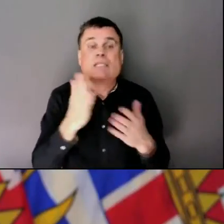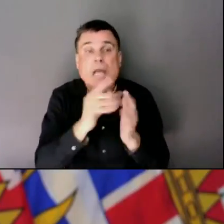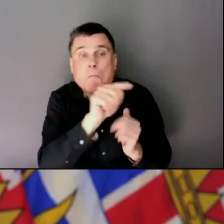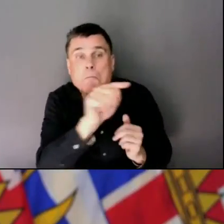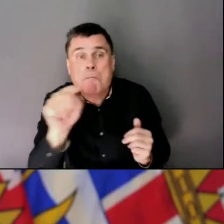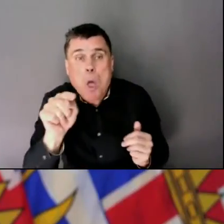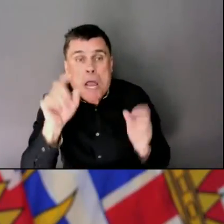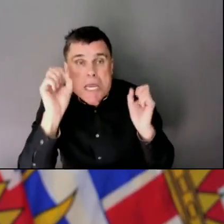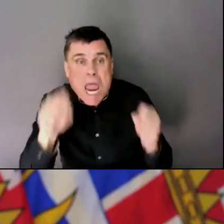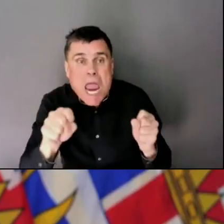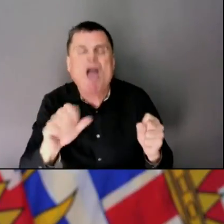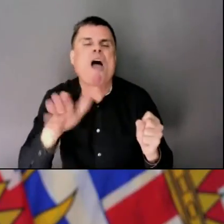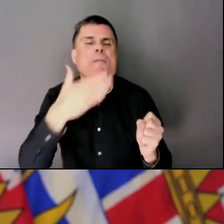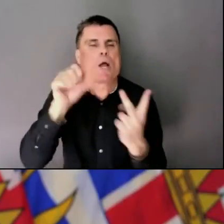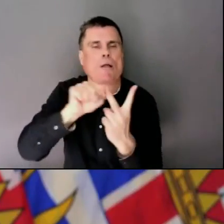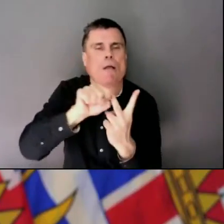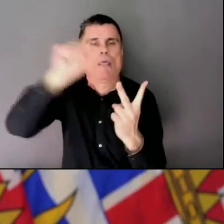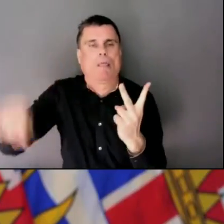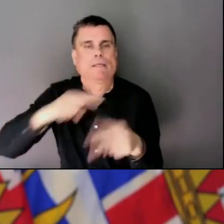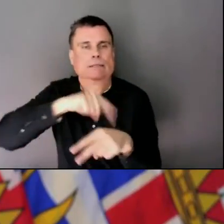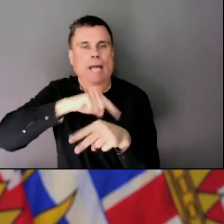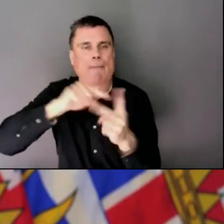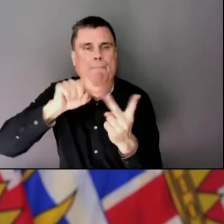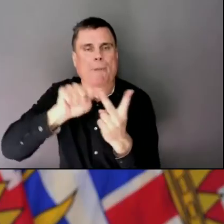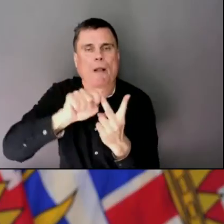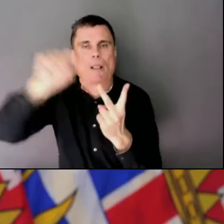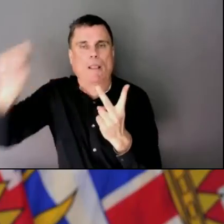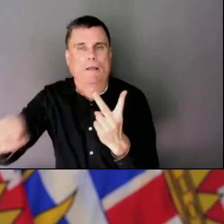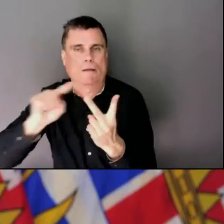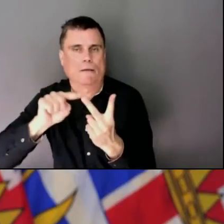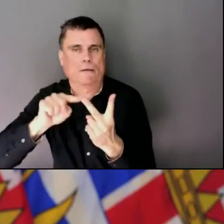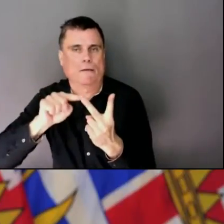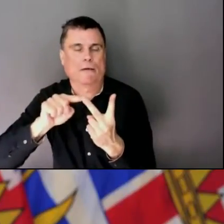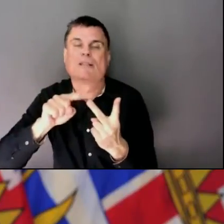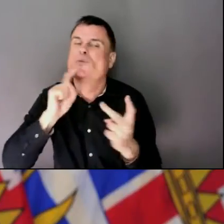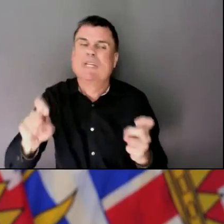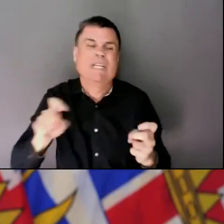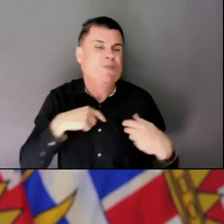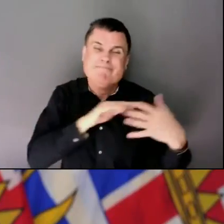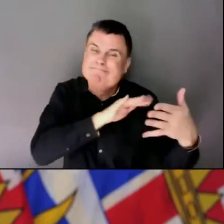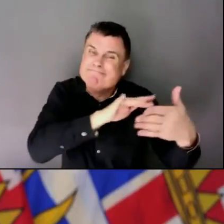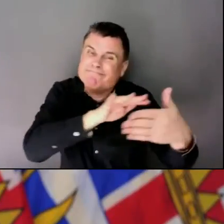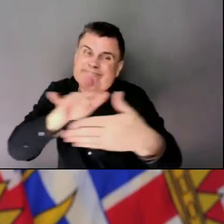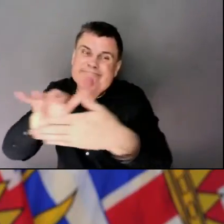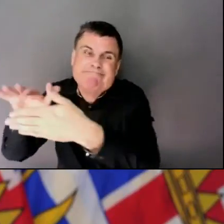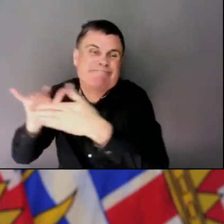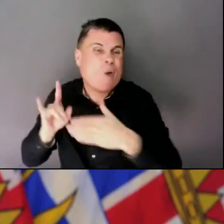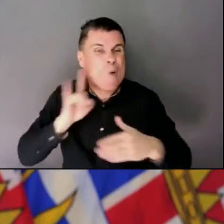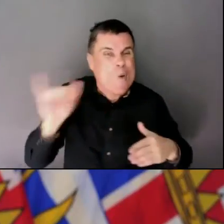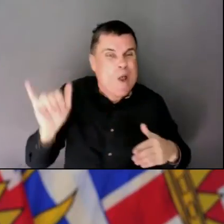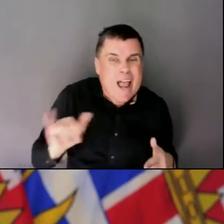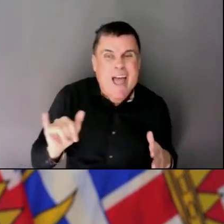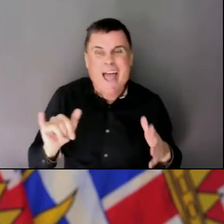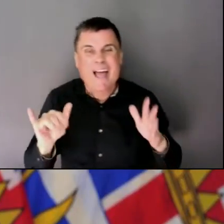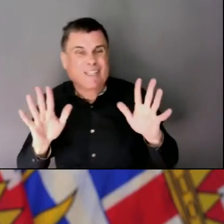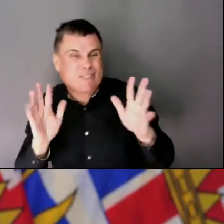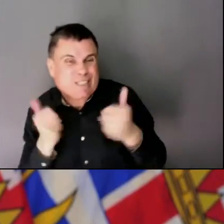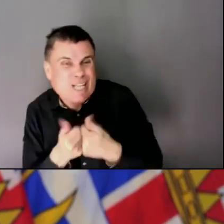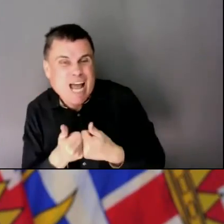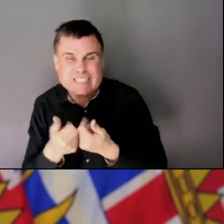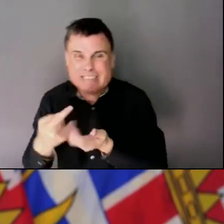to receiving a second dose. All very challenging questions that we deal with in immunization